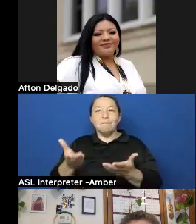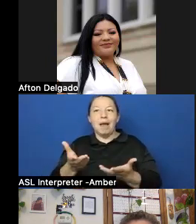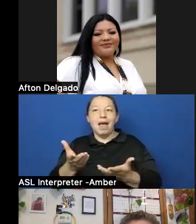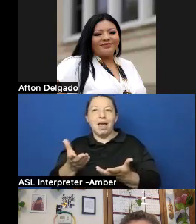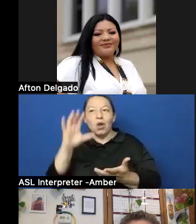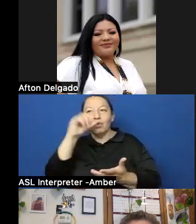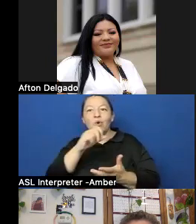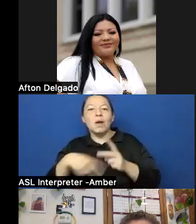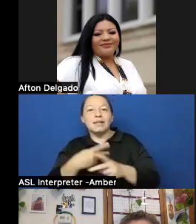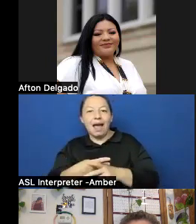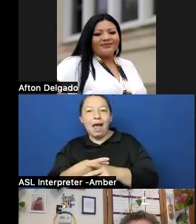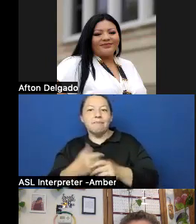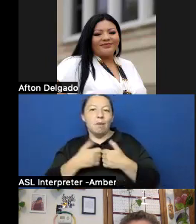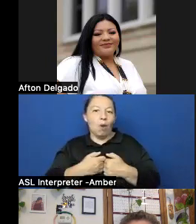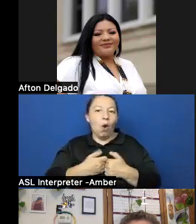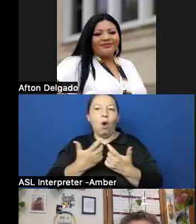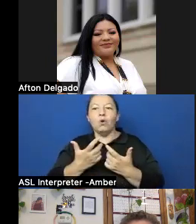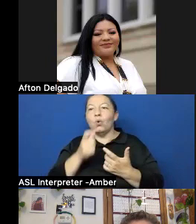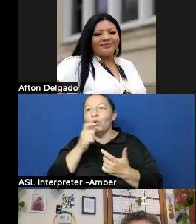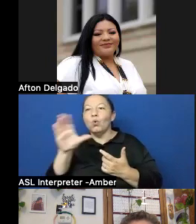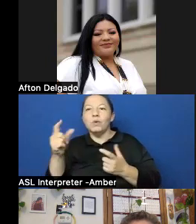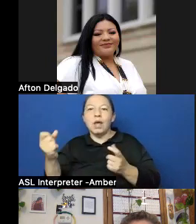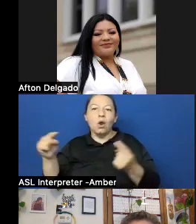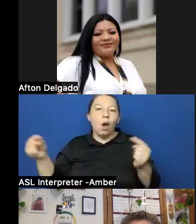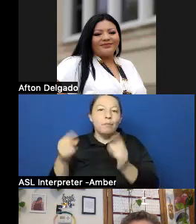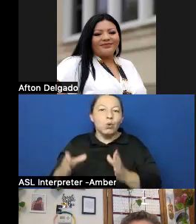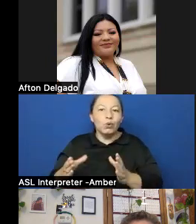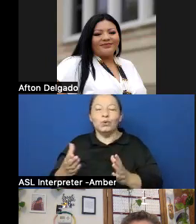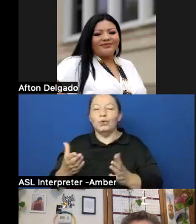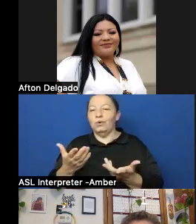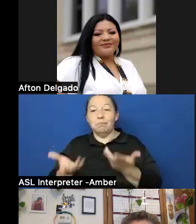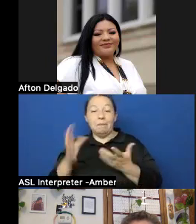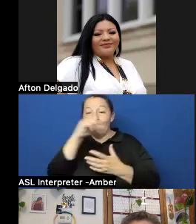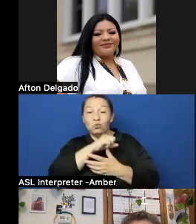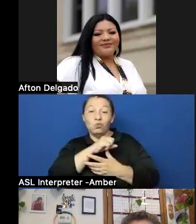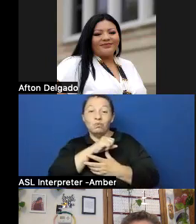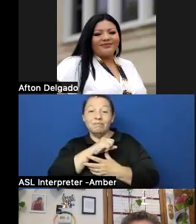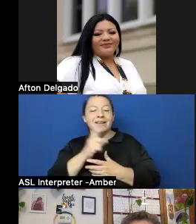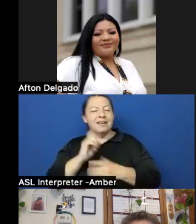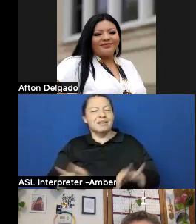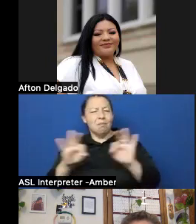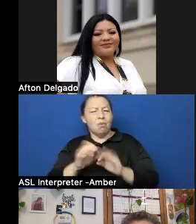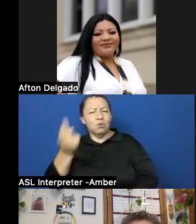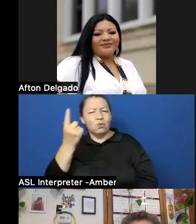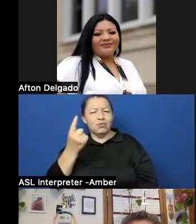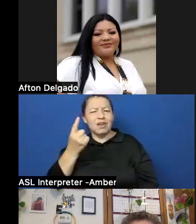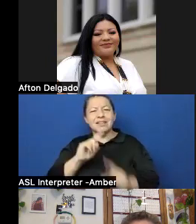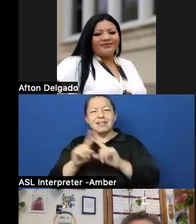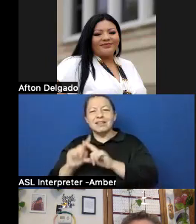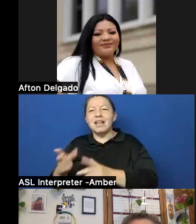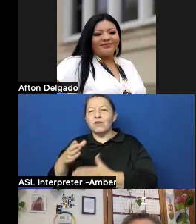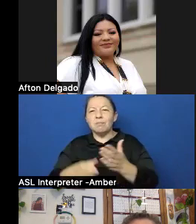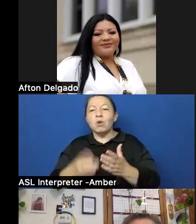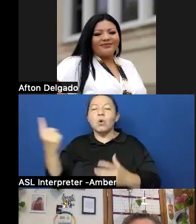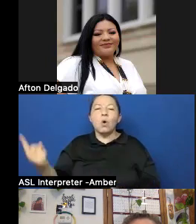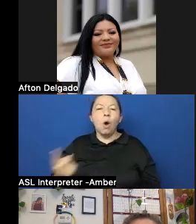who their abuser is. And so I think it's important to understand these different pieces and to always